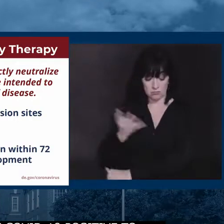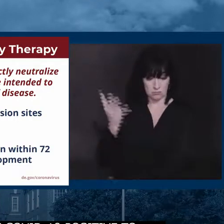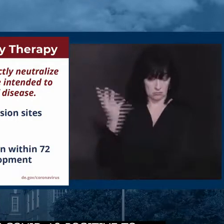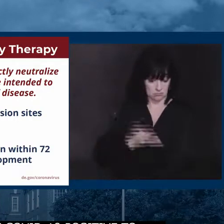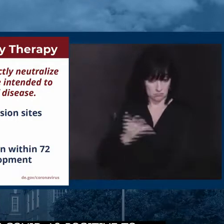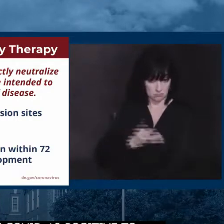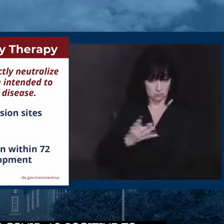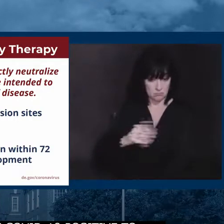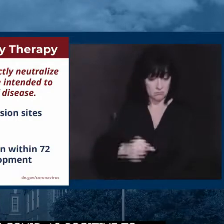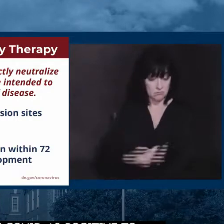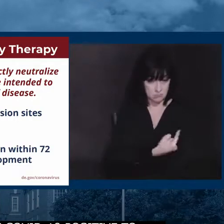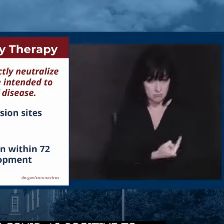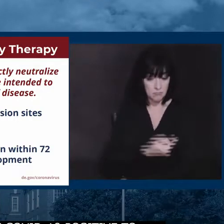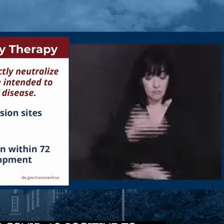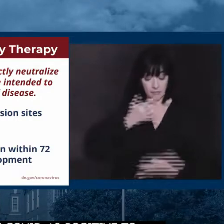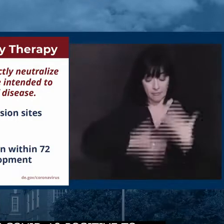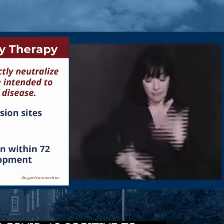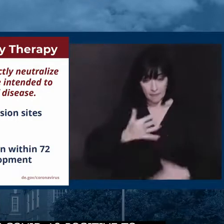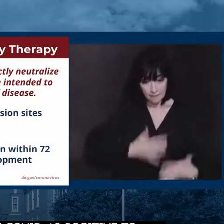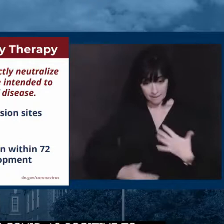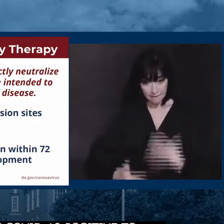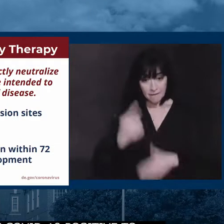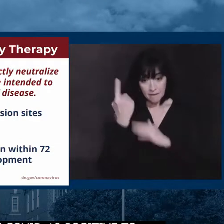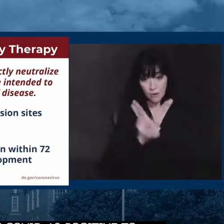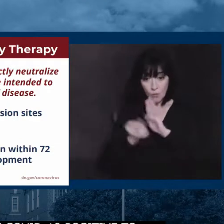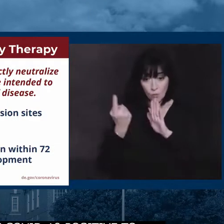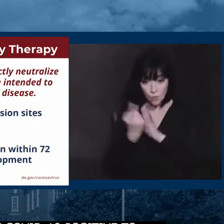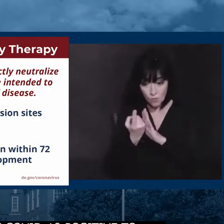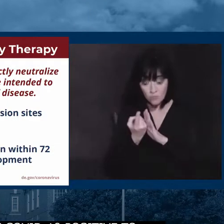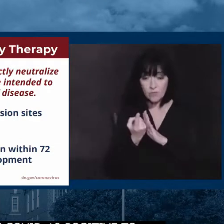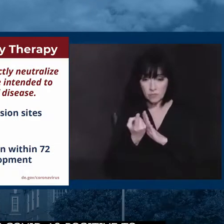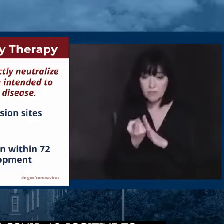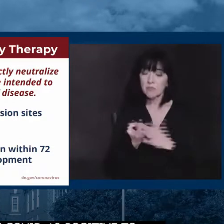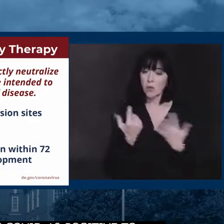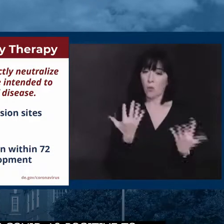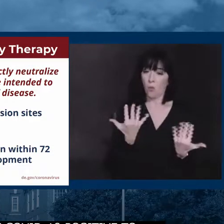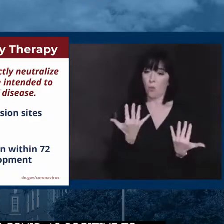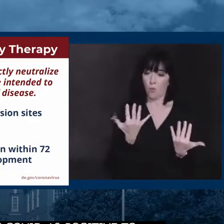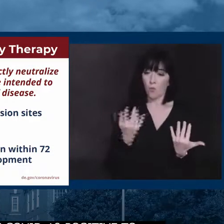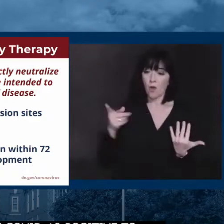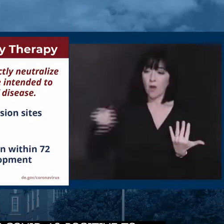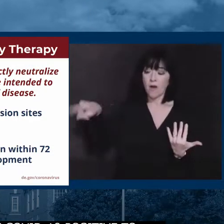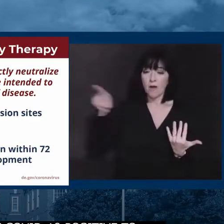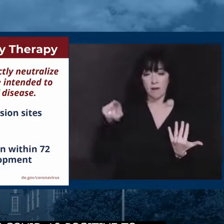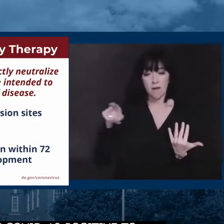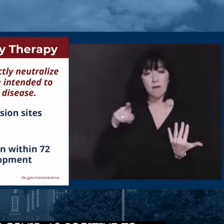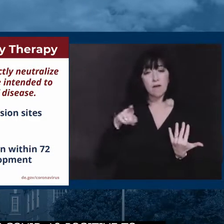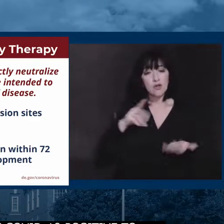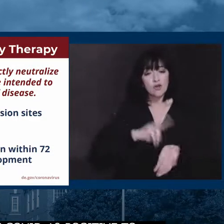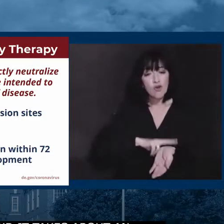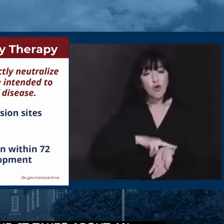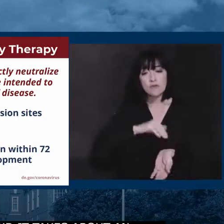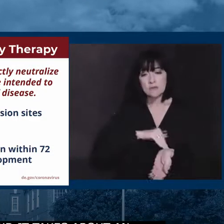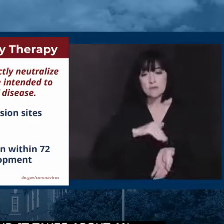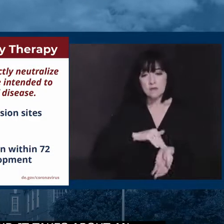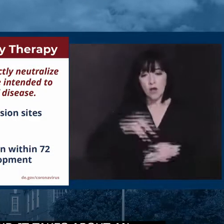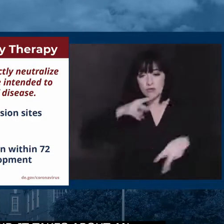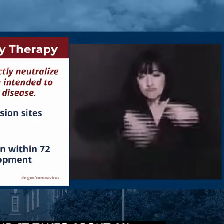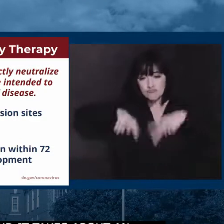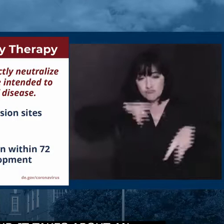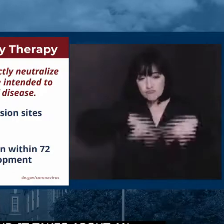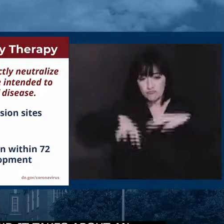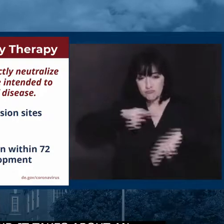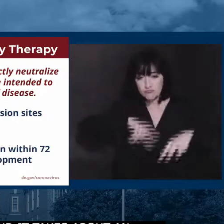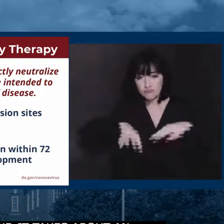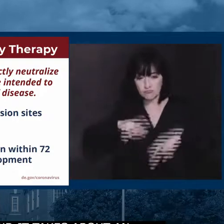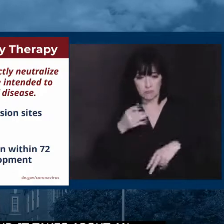are extremely minimal. These antibody treatments are very well tolerated. What's important, as the governor already